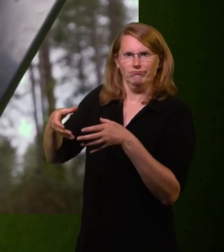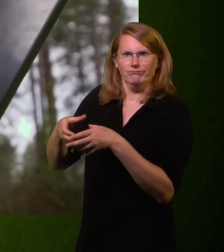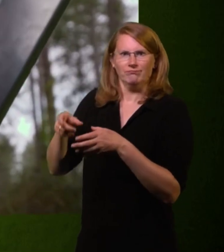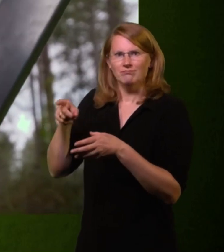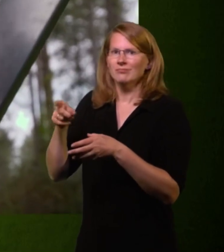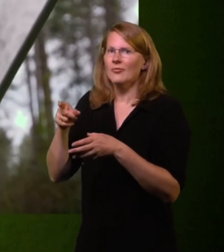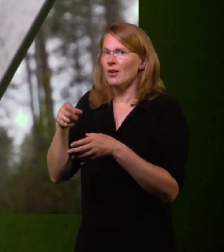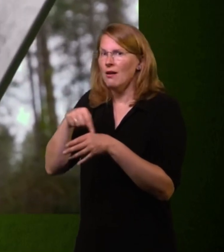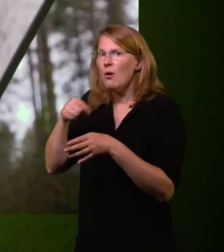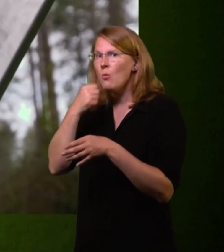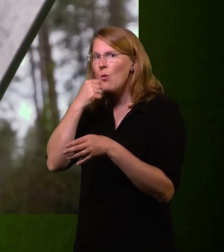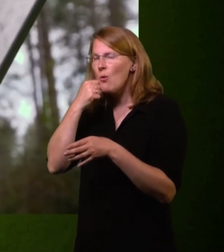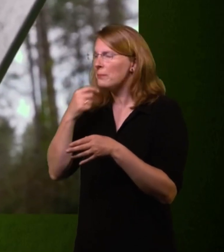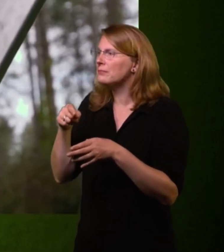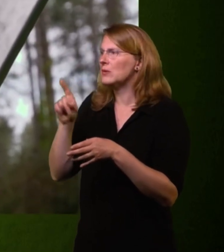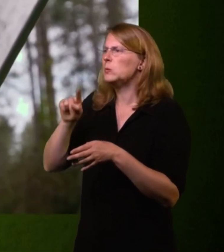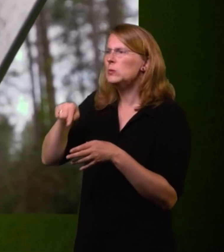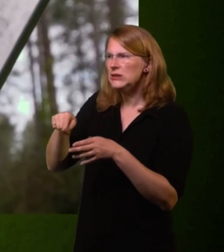quite warm.